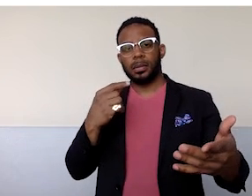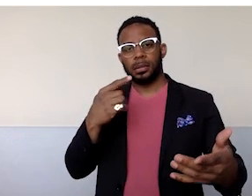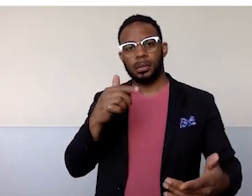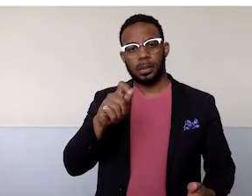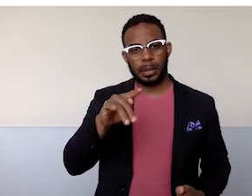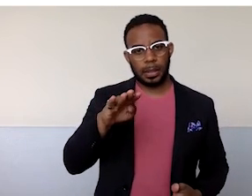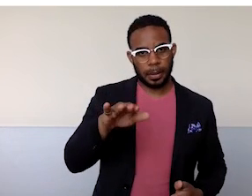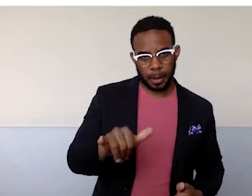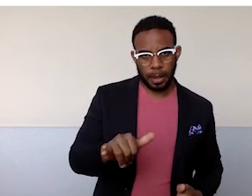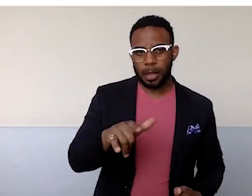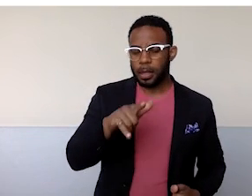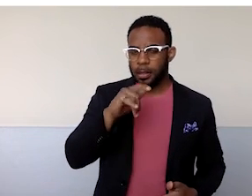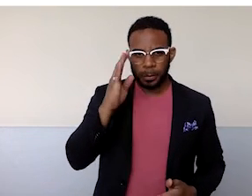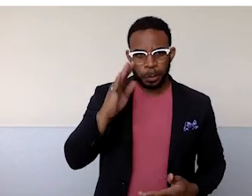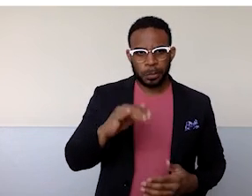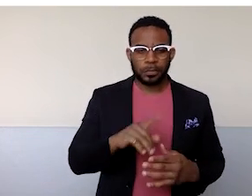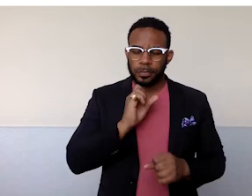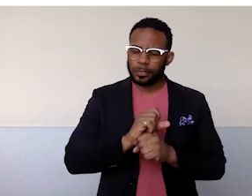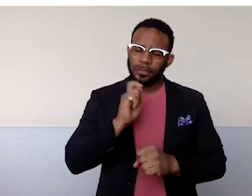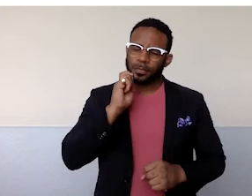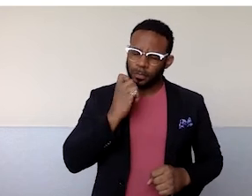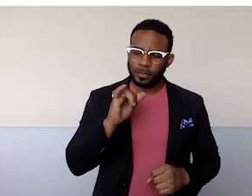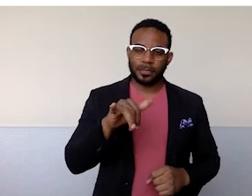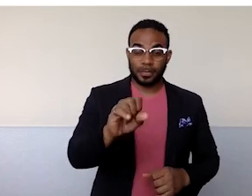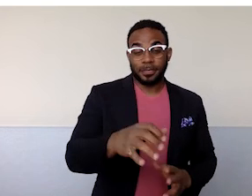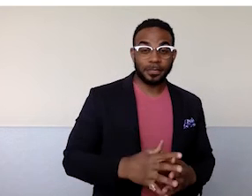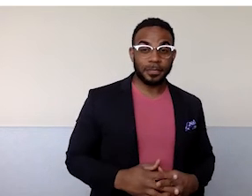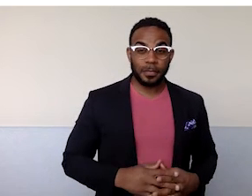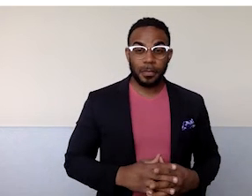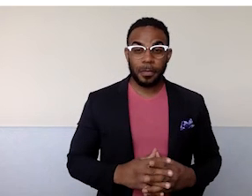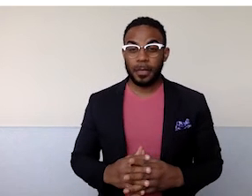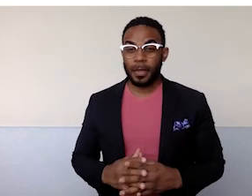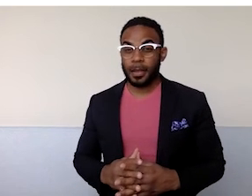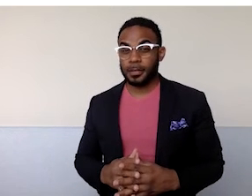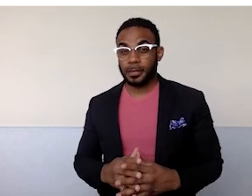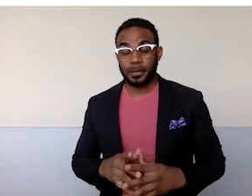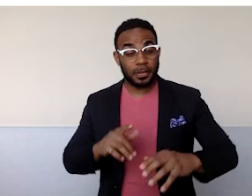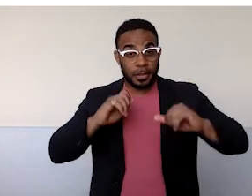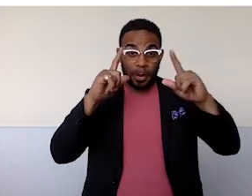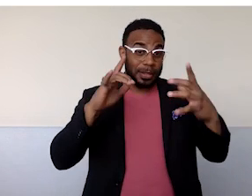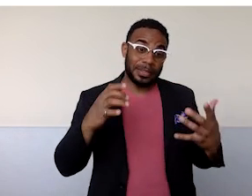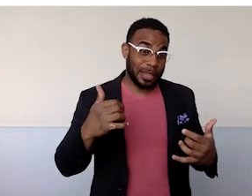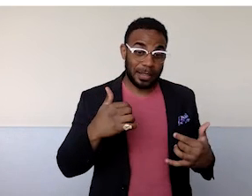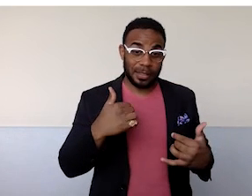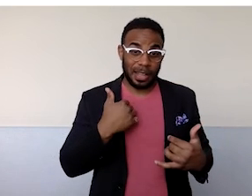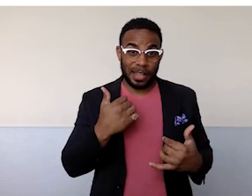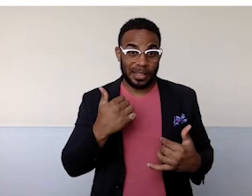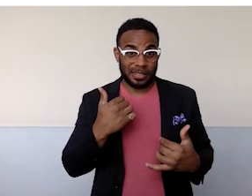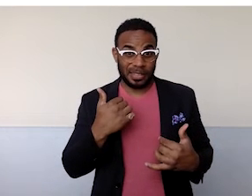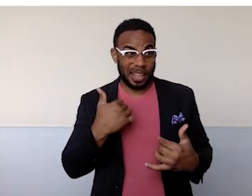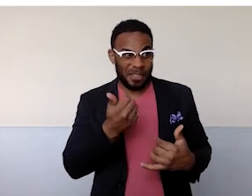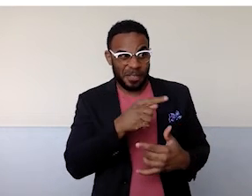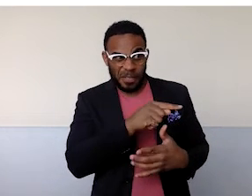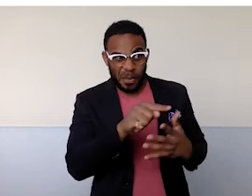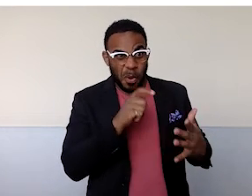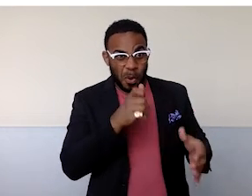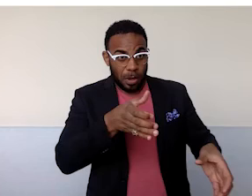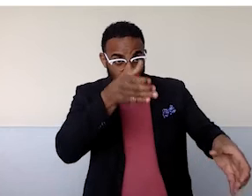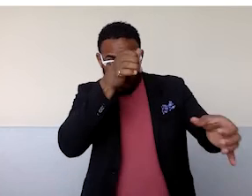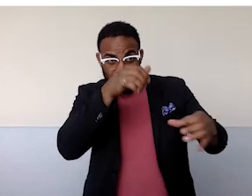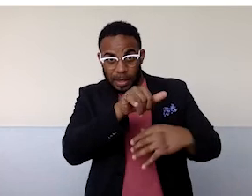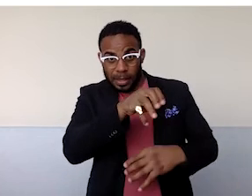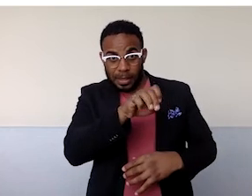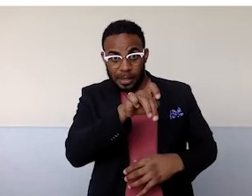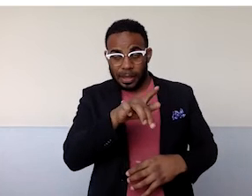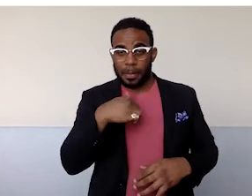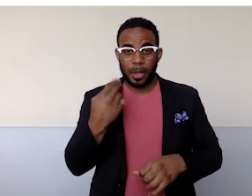Gatsby, and it's really a cool one. Yeah, so surprisingly, I got to meet a few of the staff, and then